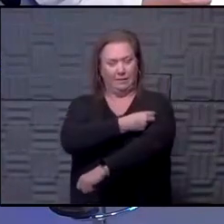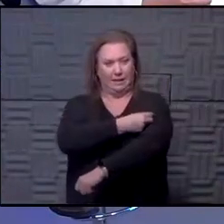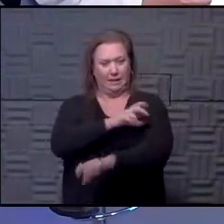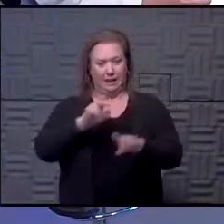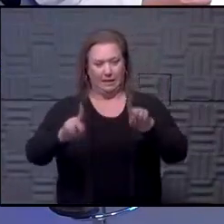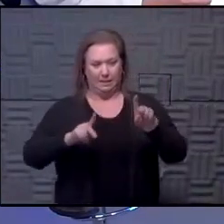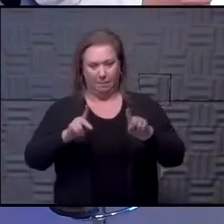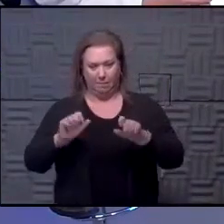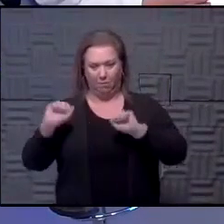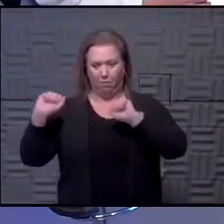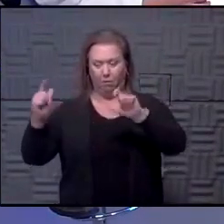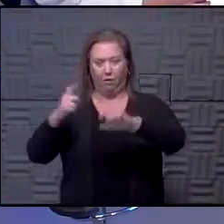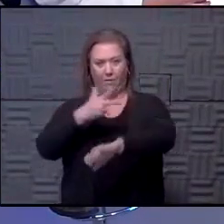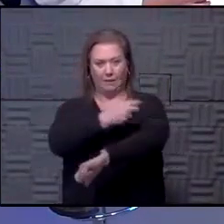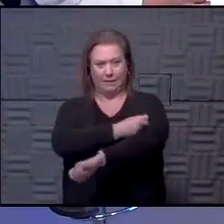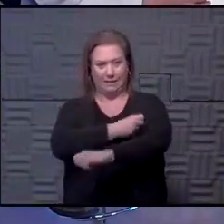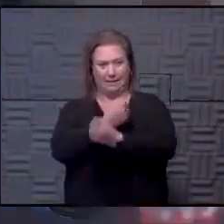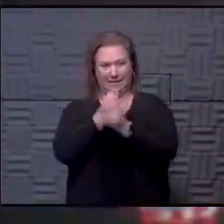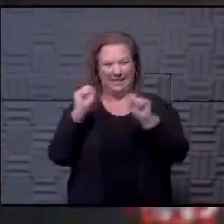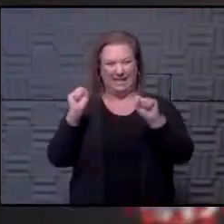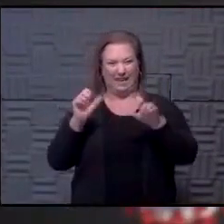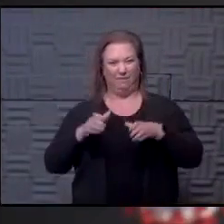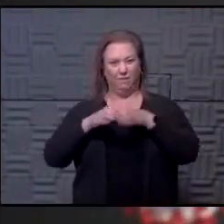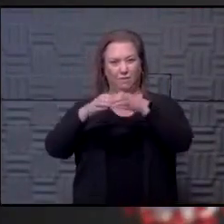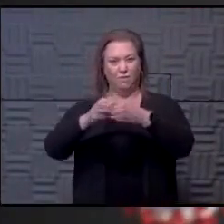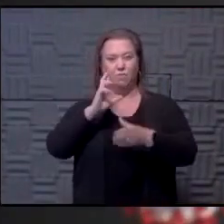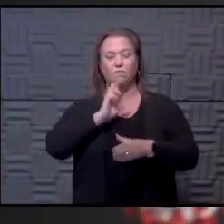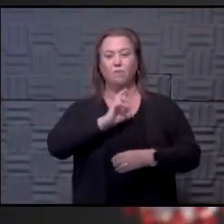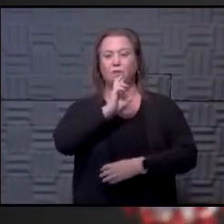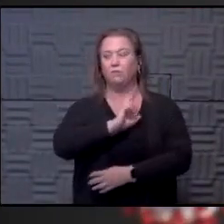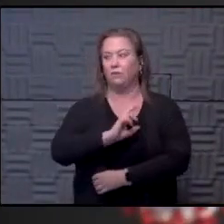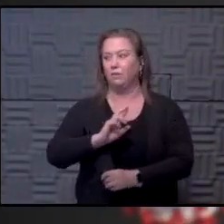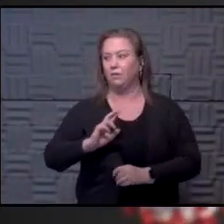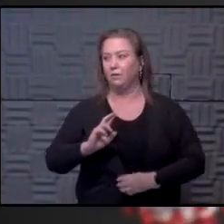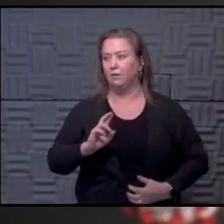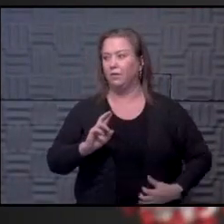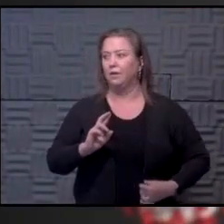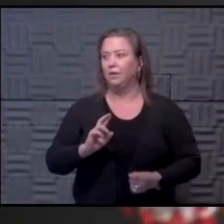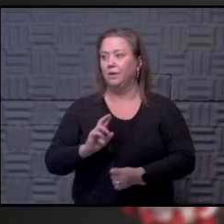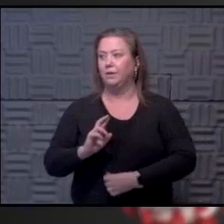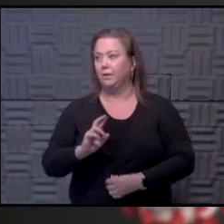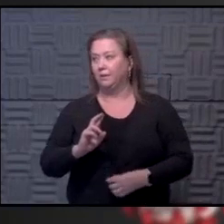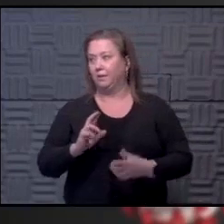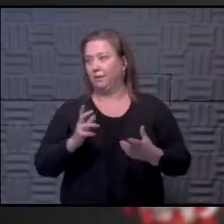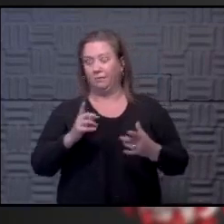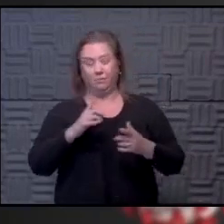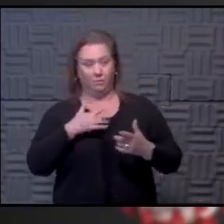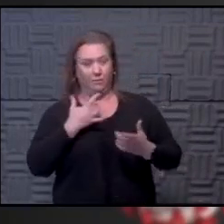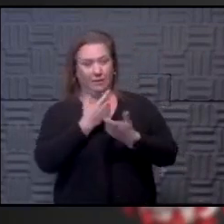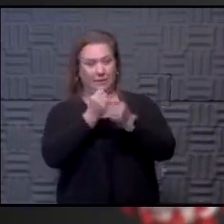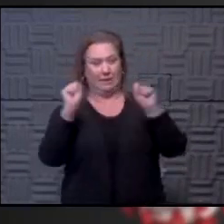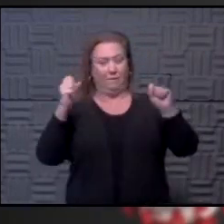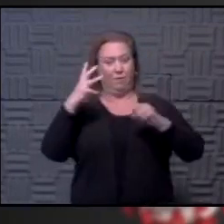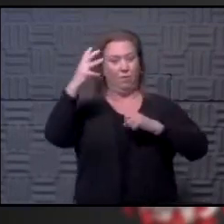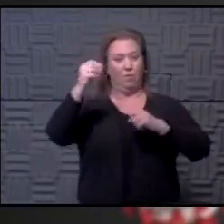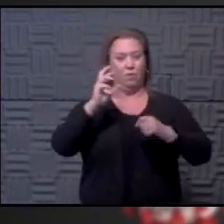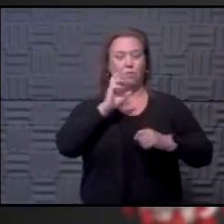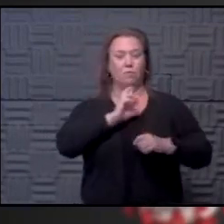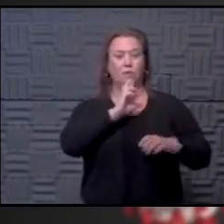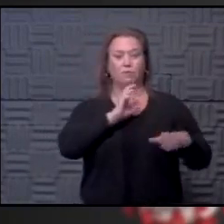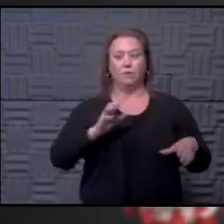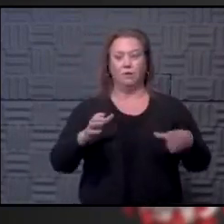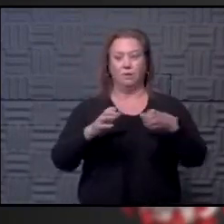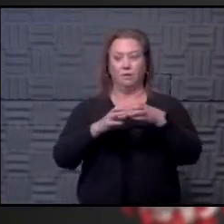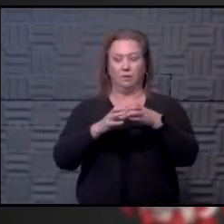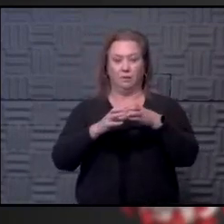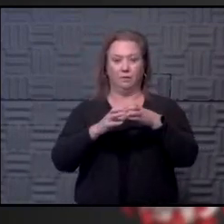are too, is it safe to go to a restaurant altogether? All right, this is an outgrowth of our earlier one, Amanda. Do you think it's safe? You know, I think to Dana's